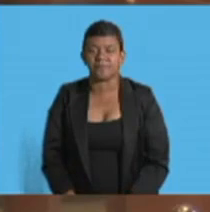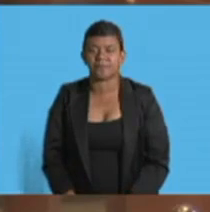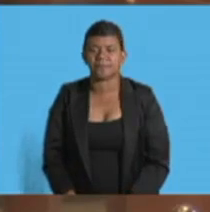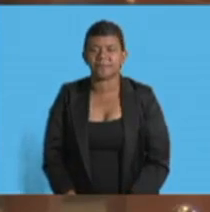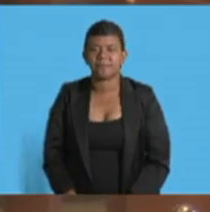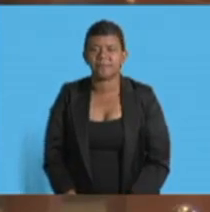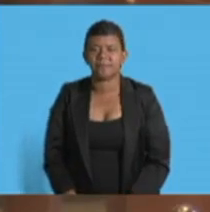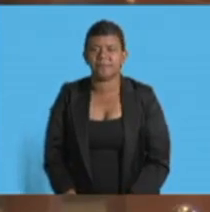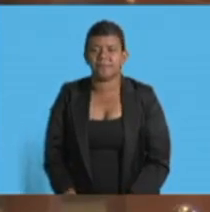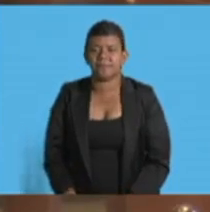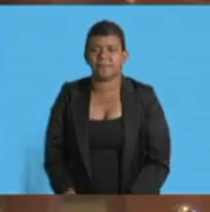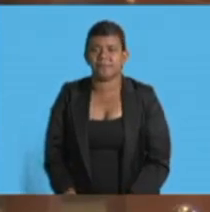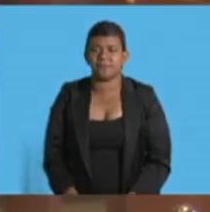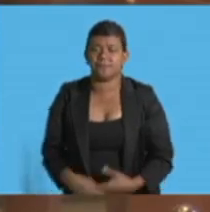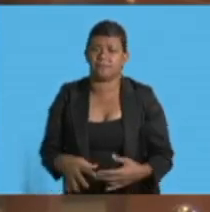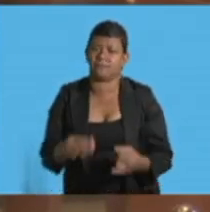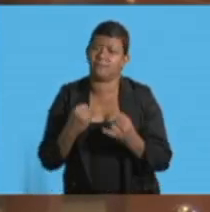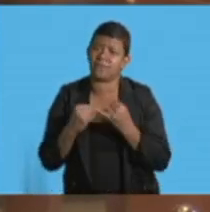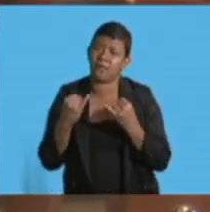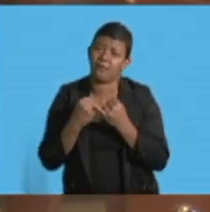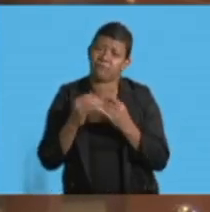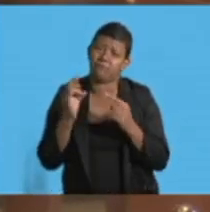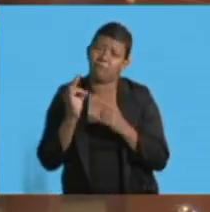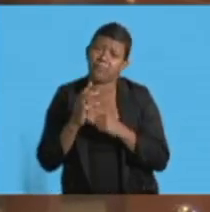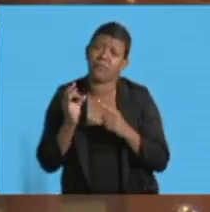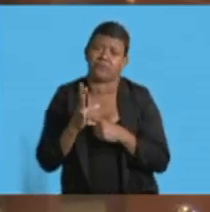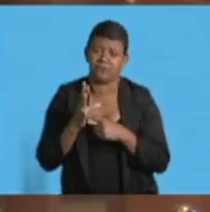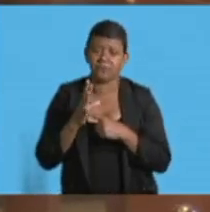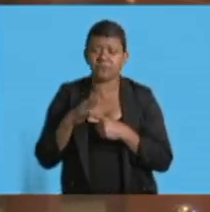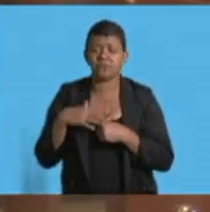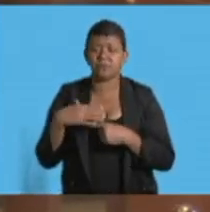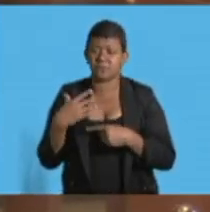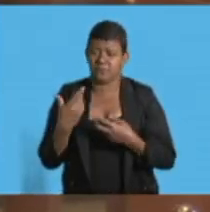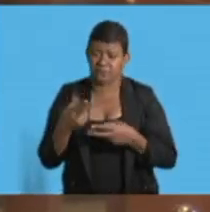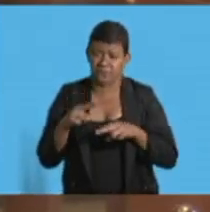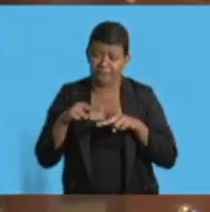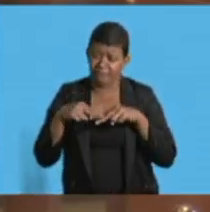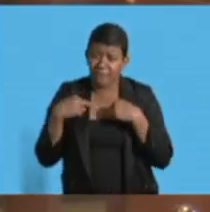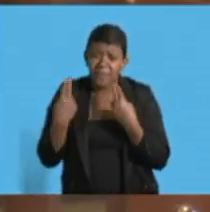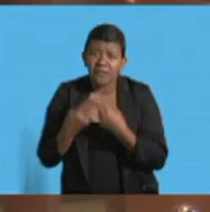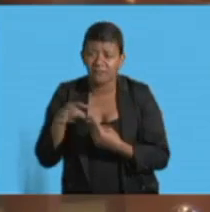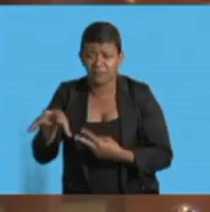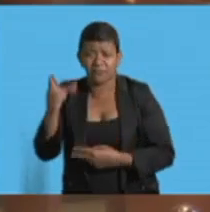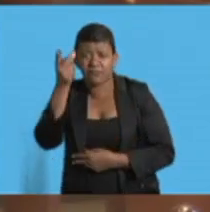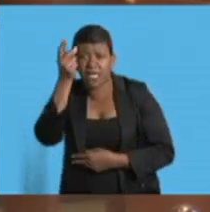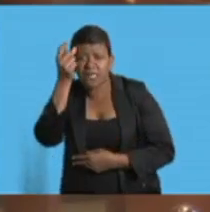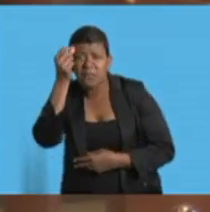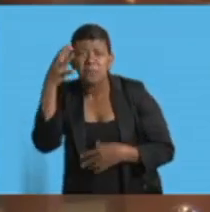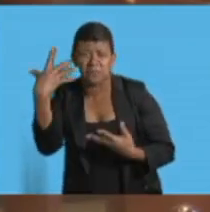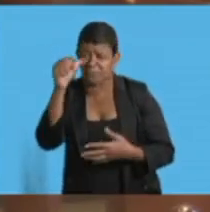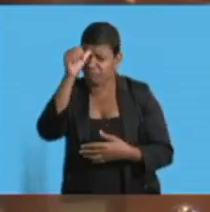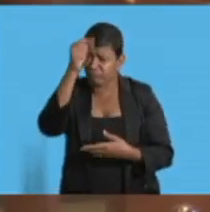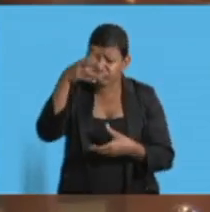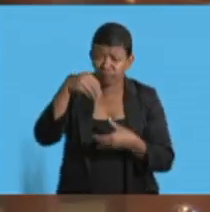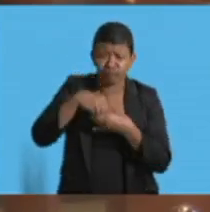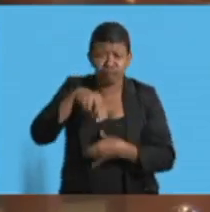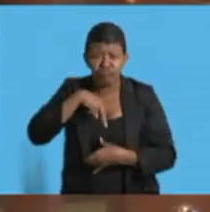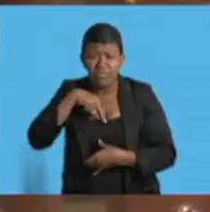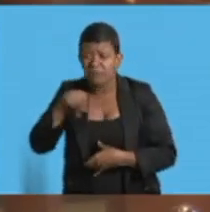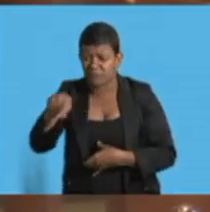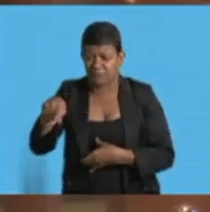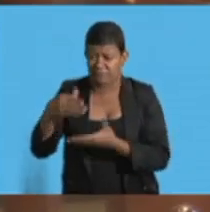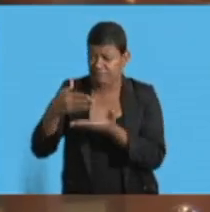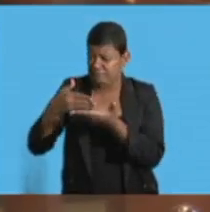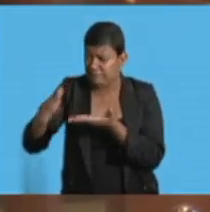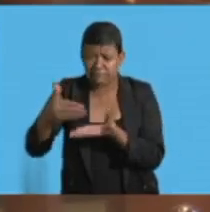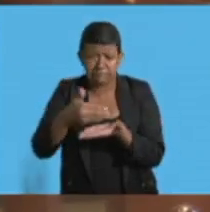it's very important eventually set Fiji families from all negativities and in so doing bring the